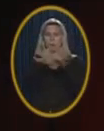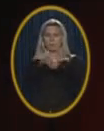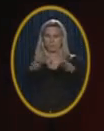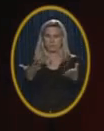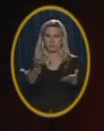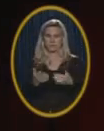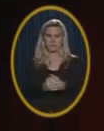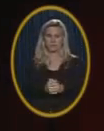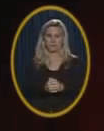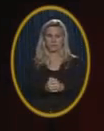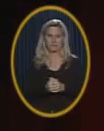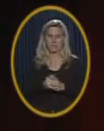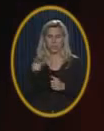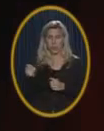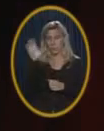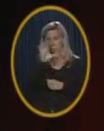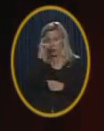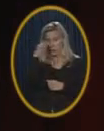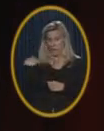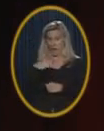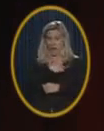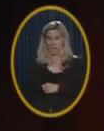somewhere. Y'all have been looking for us.